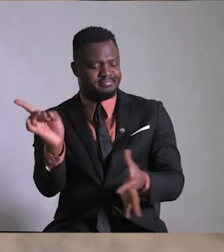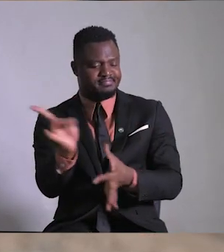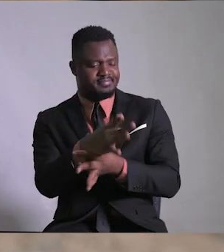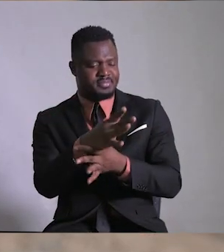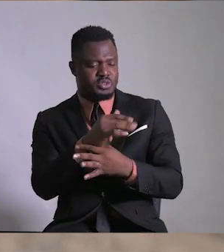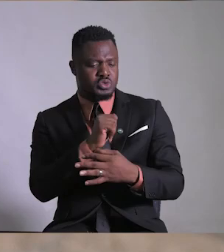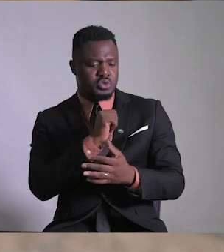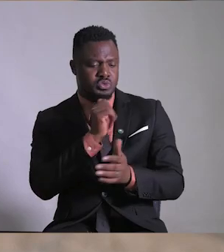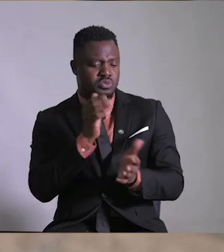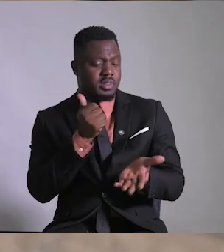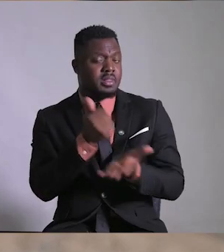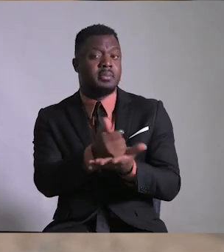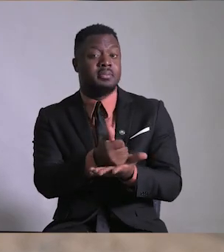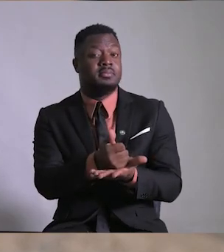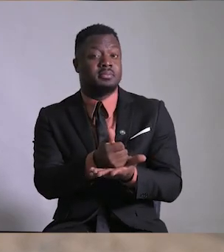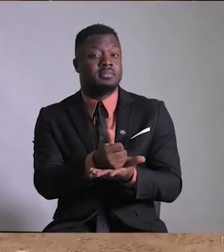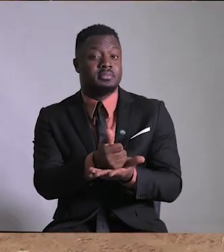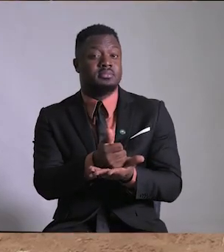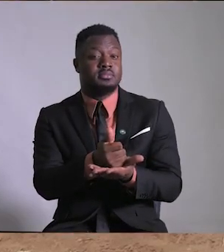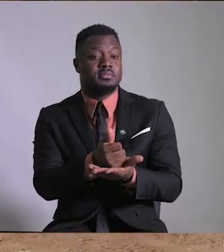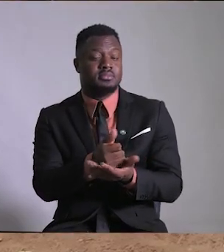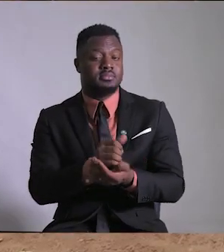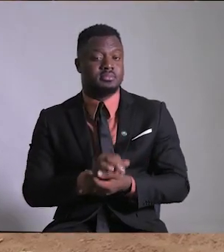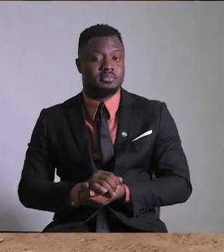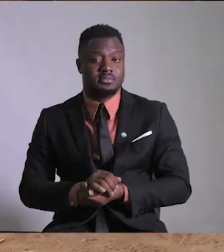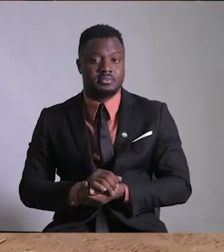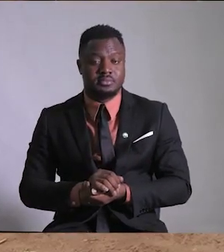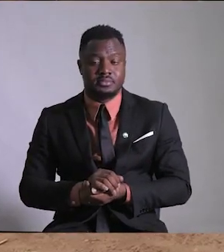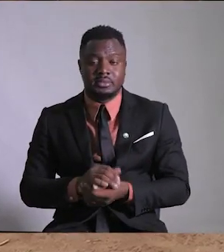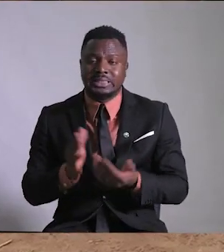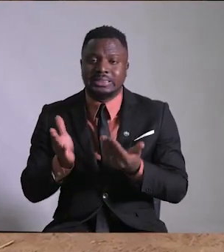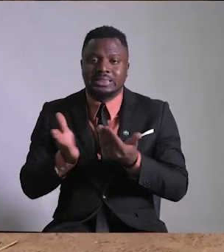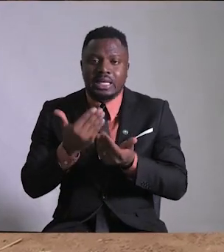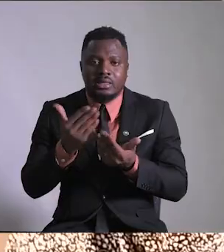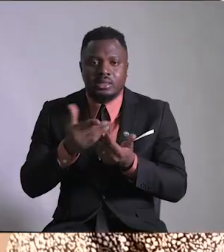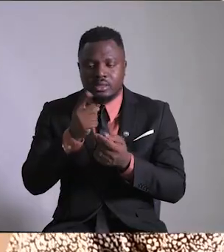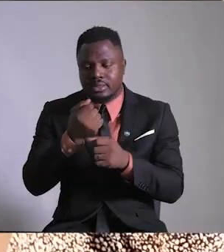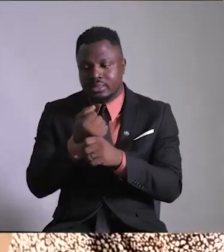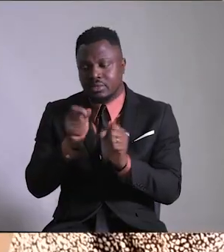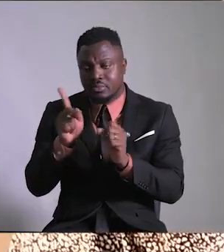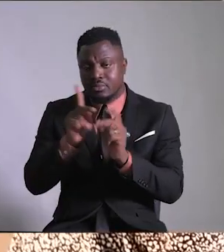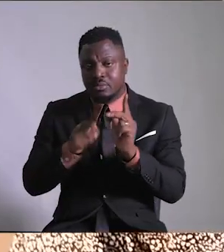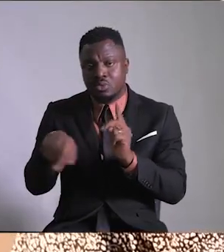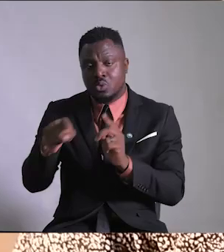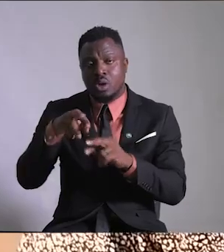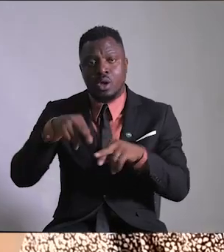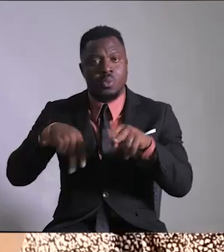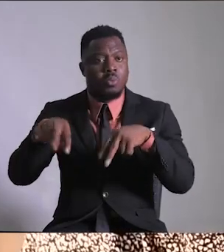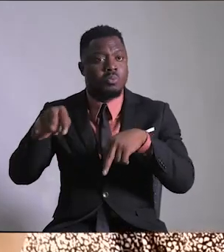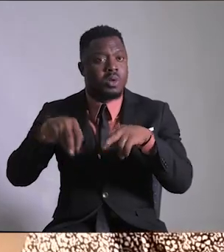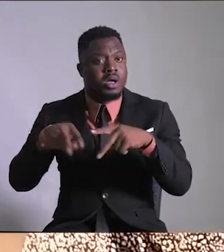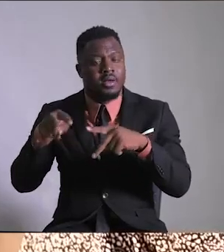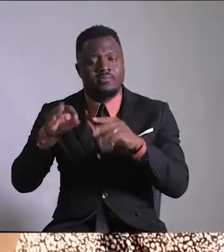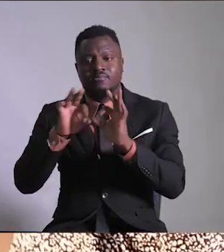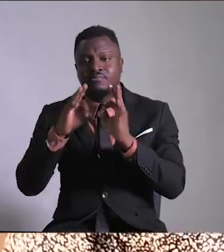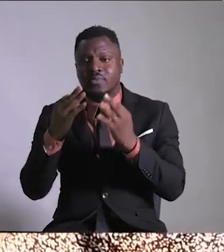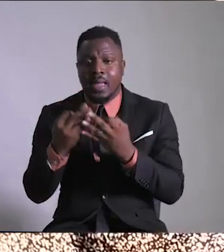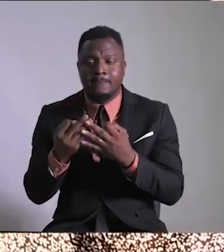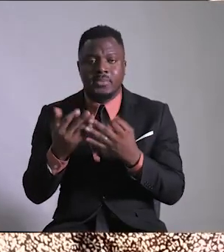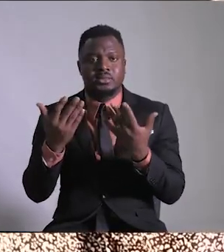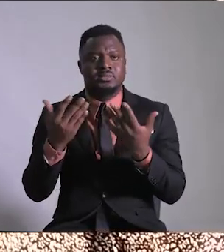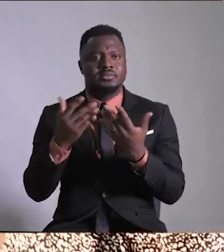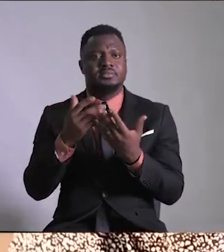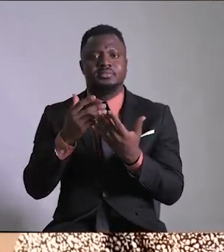leave the person to lie down without help. You could easily see people walking around,